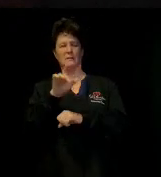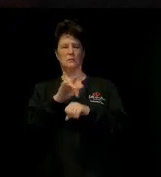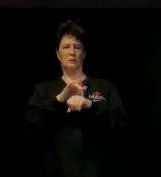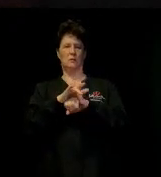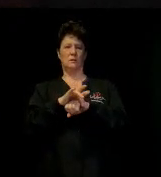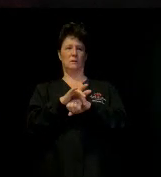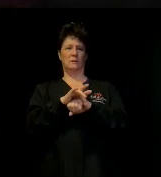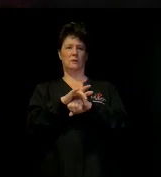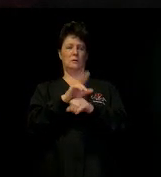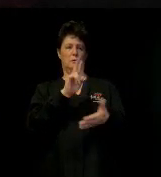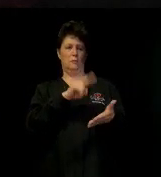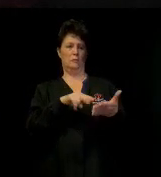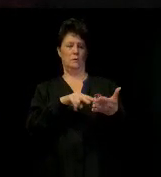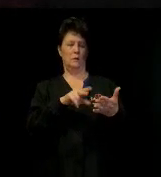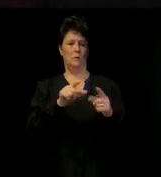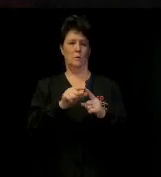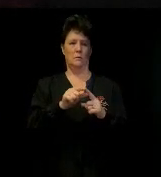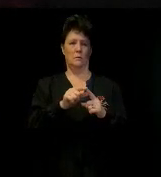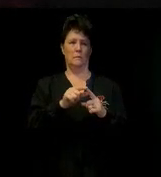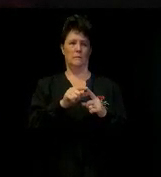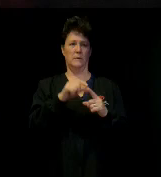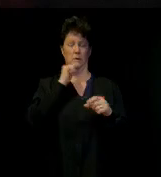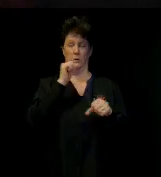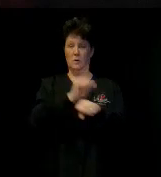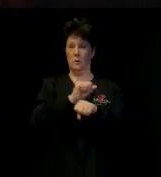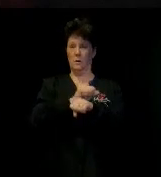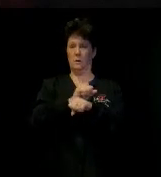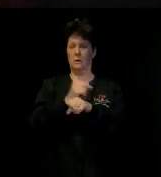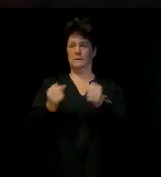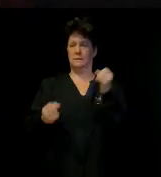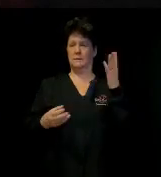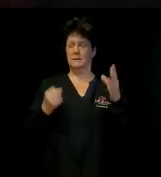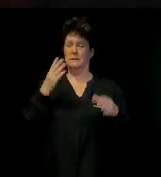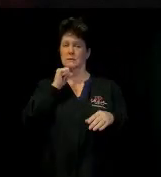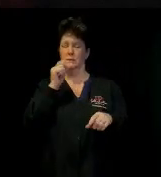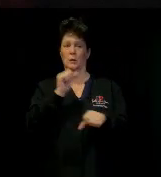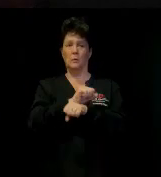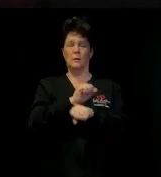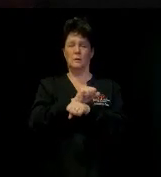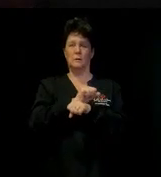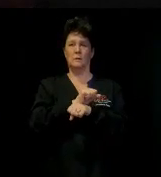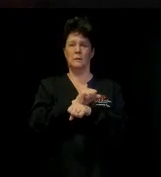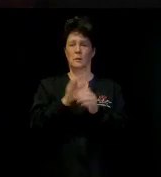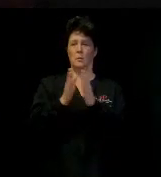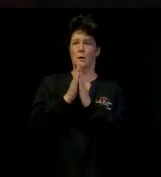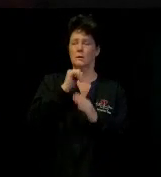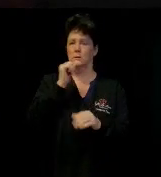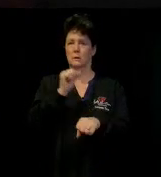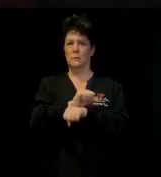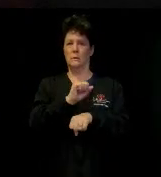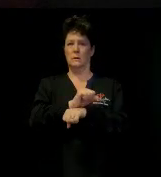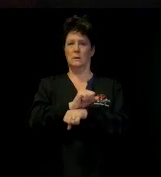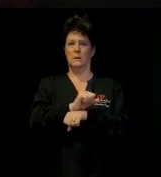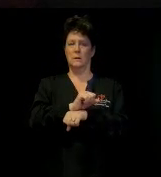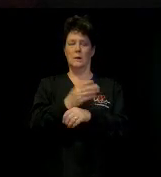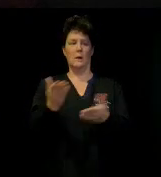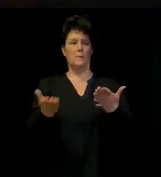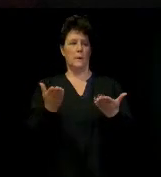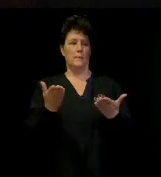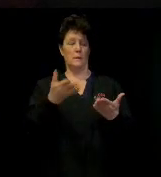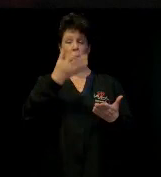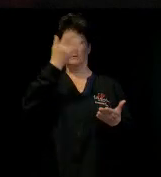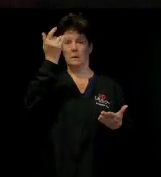reading the word, it's not working. We're singing, it's not working. We're praying, it's not working. I want you to understand that maybe it's